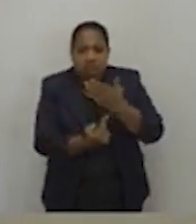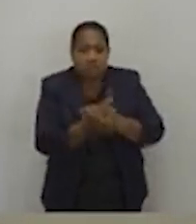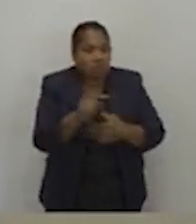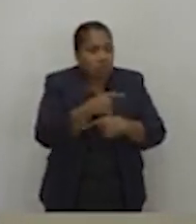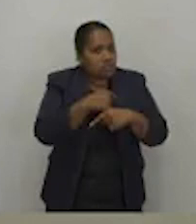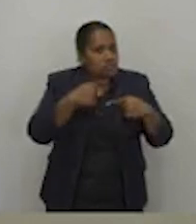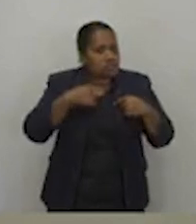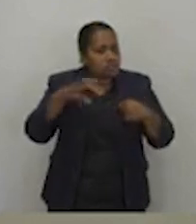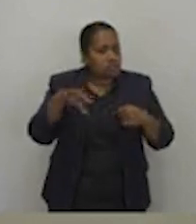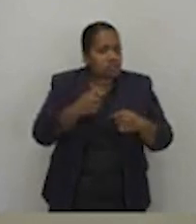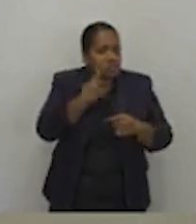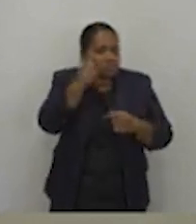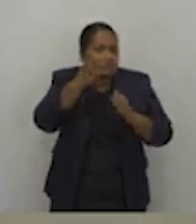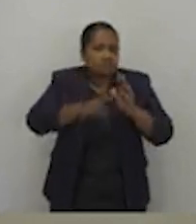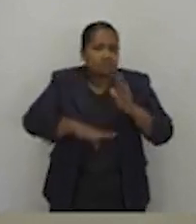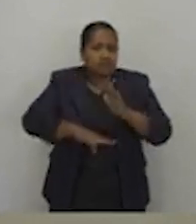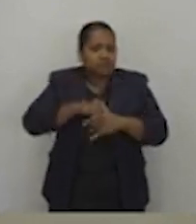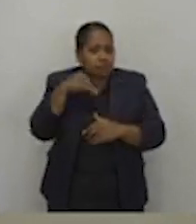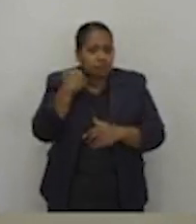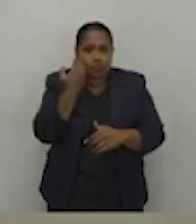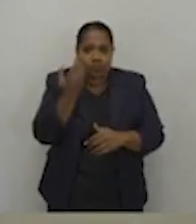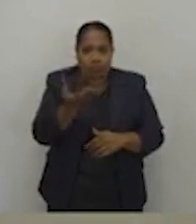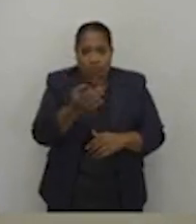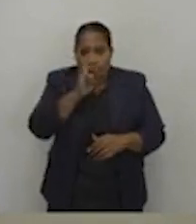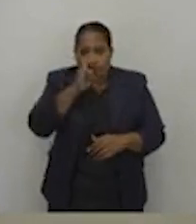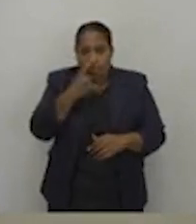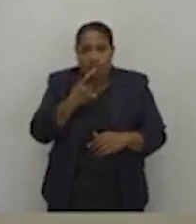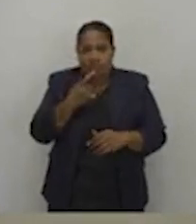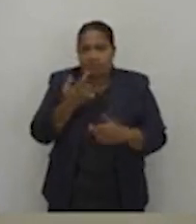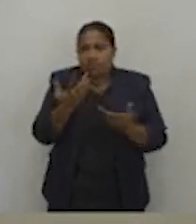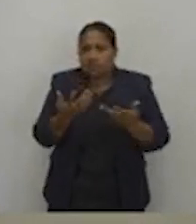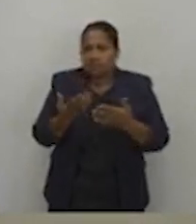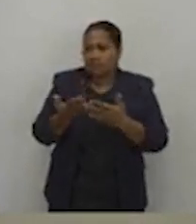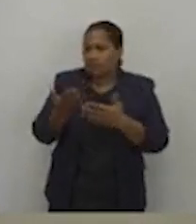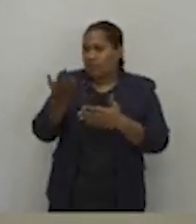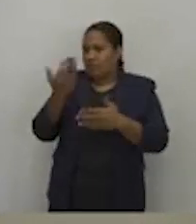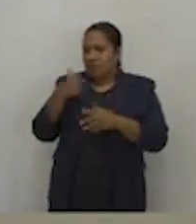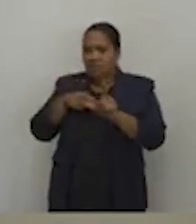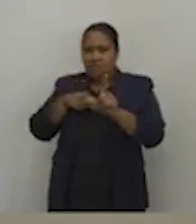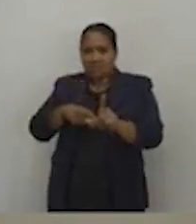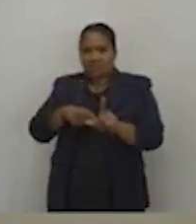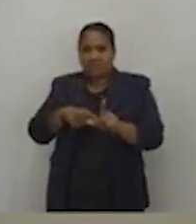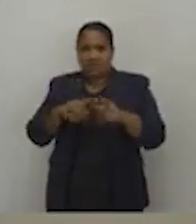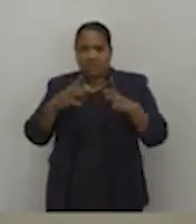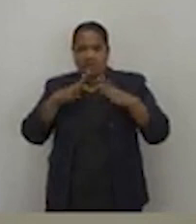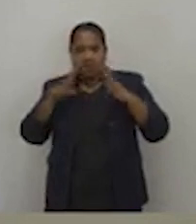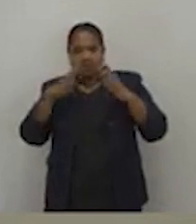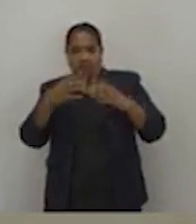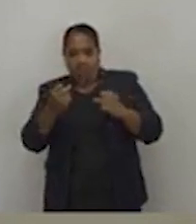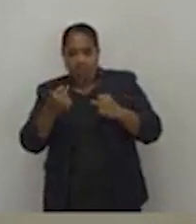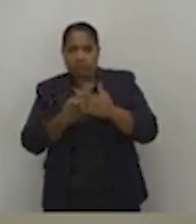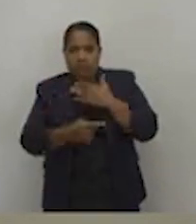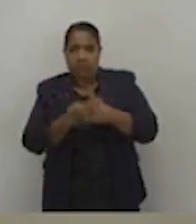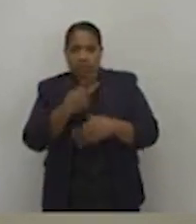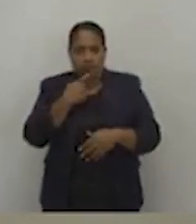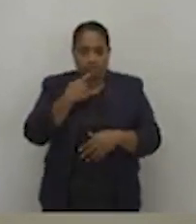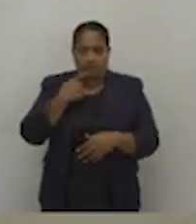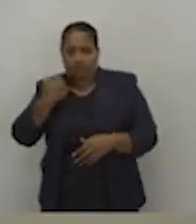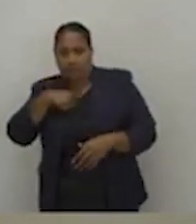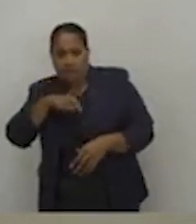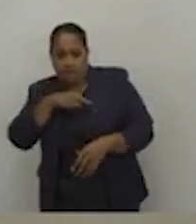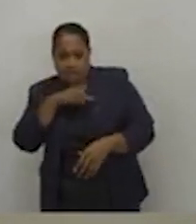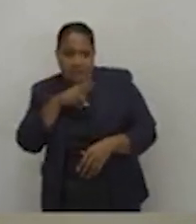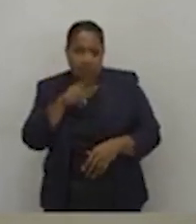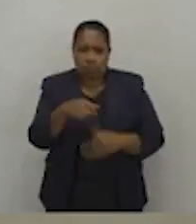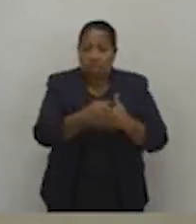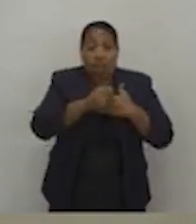vigilant. We cannot let the pasty of freedom from the virus lure us into a false sense of safety. Because